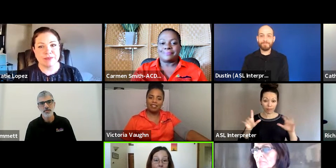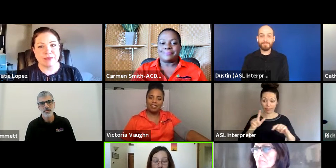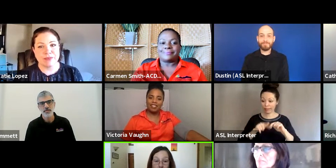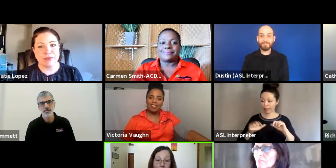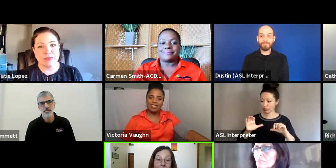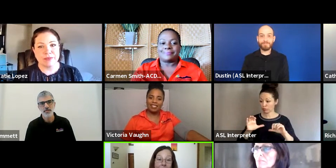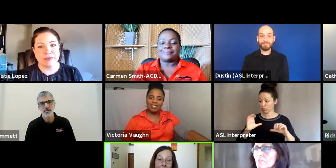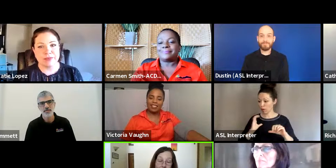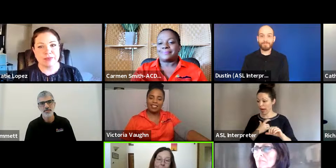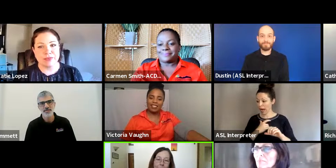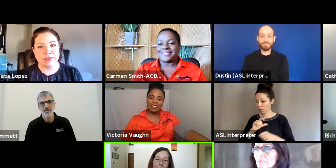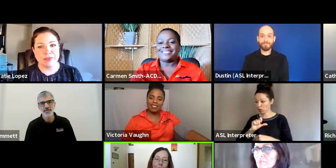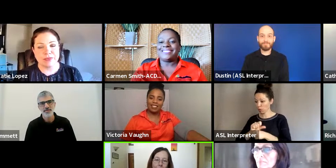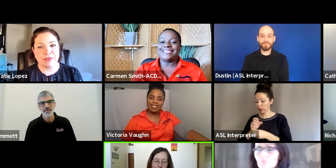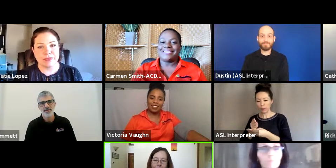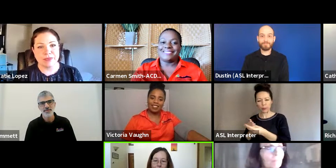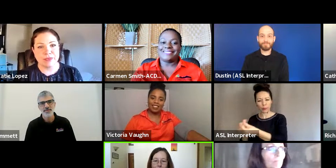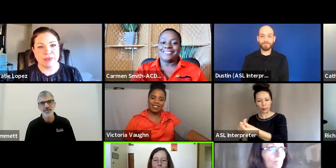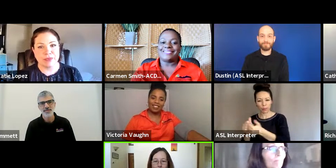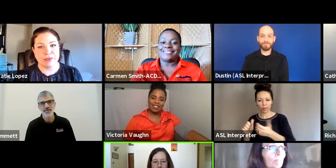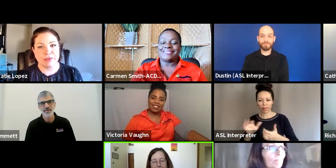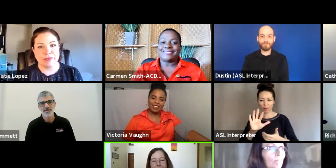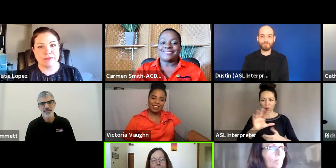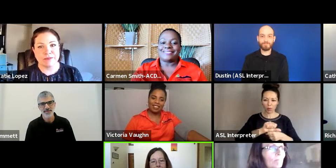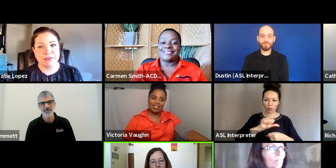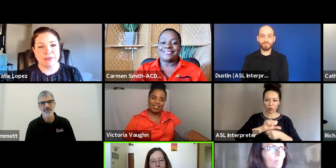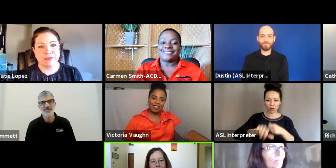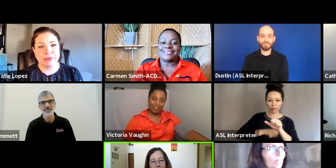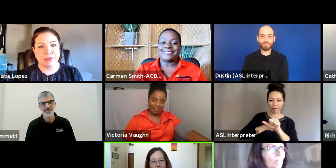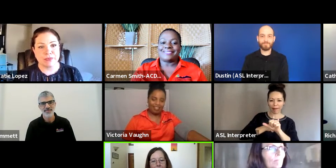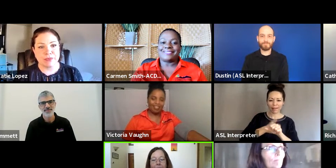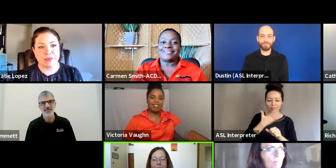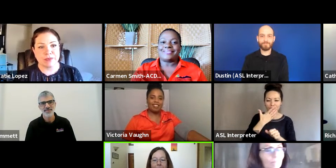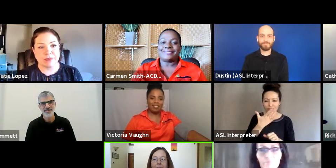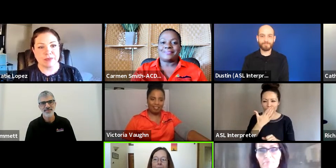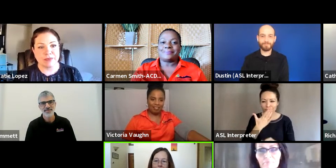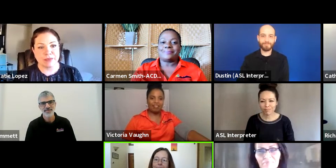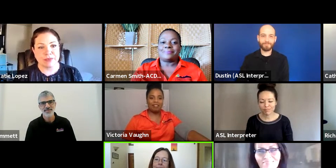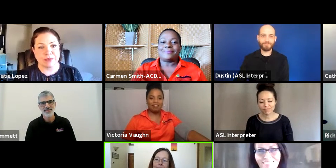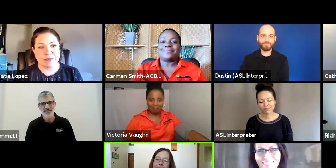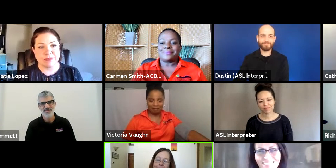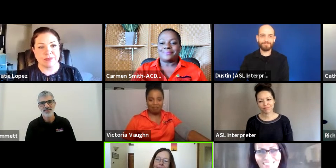what we do so easily without all the work that you do on the backside. So thank you for that.